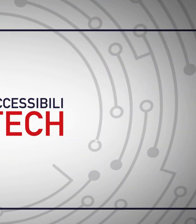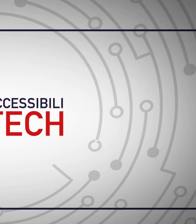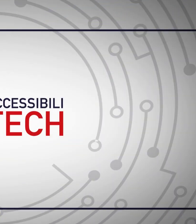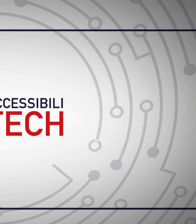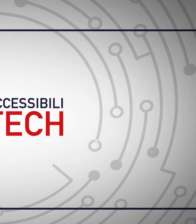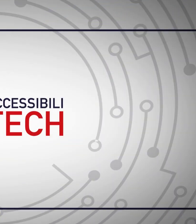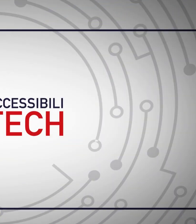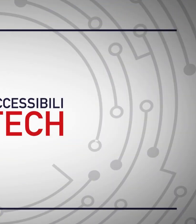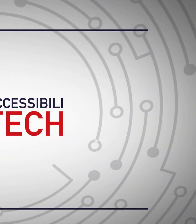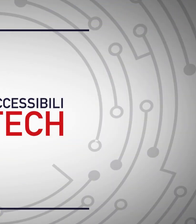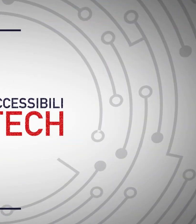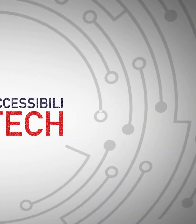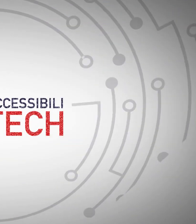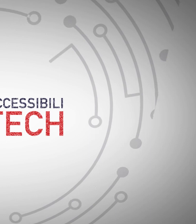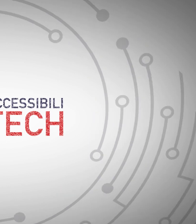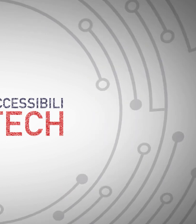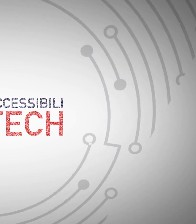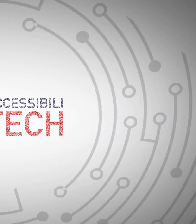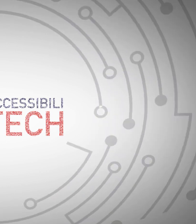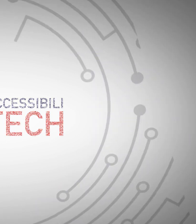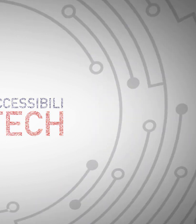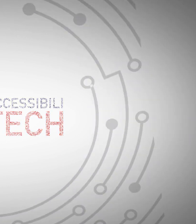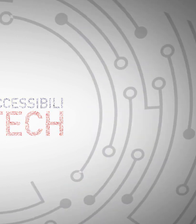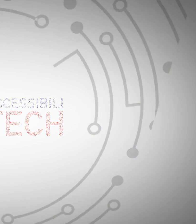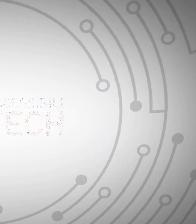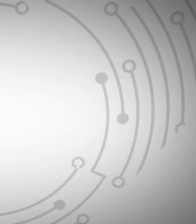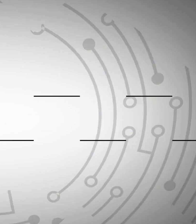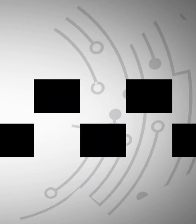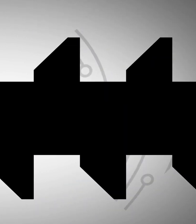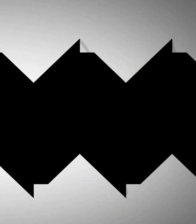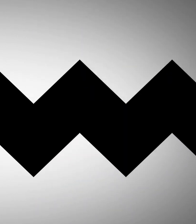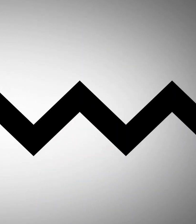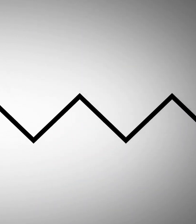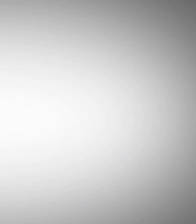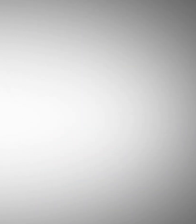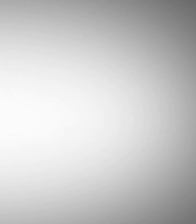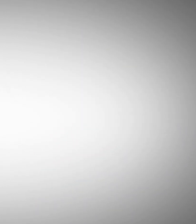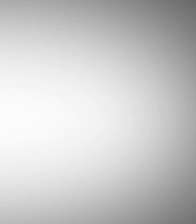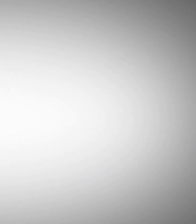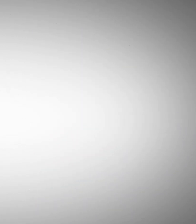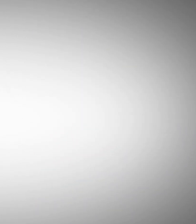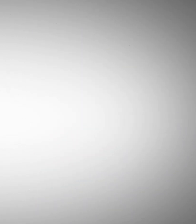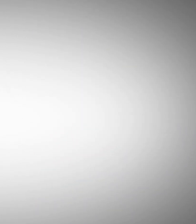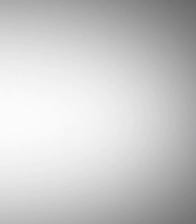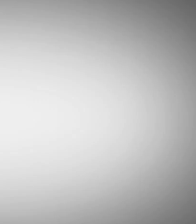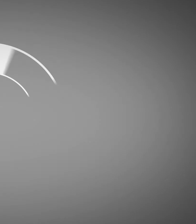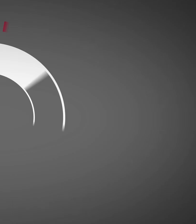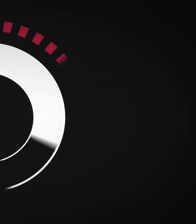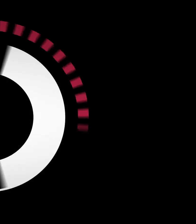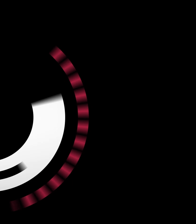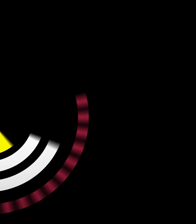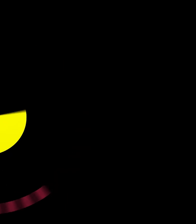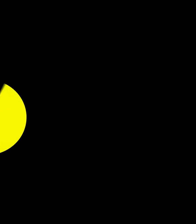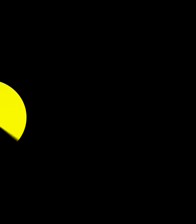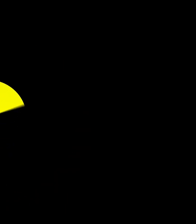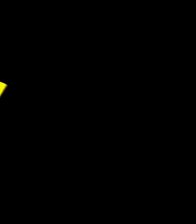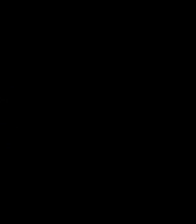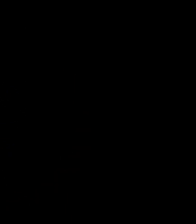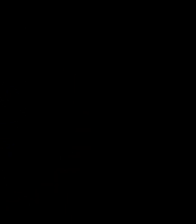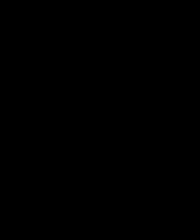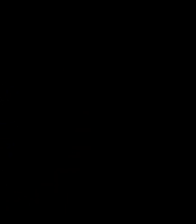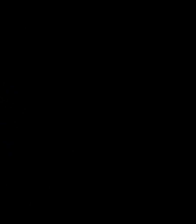the accessibility of different ICT technologies. I also would like to inform you that that